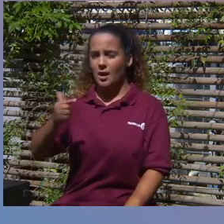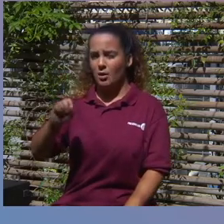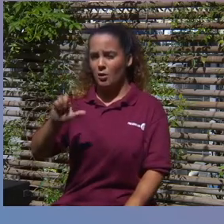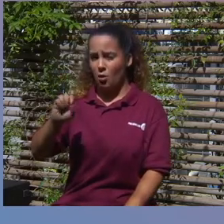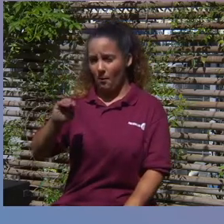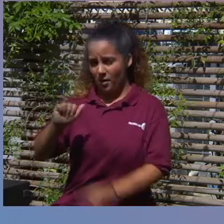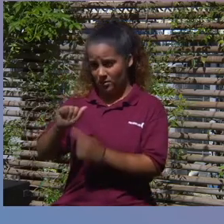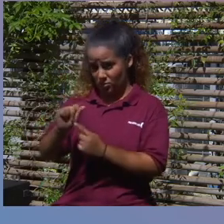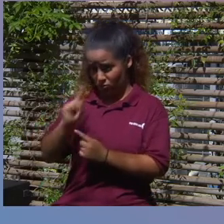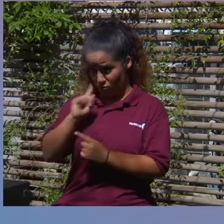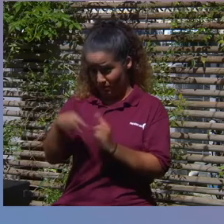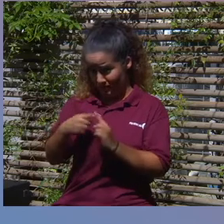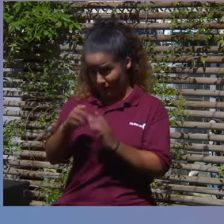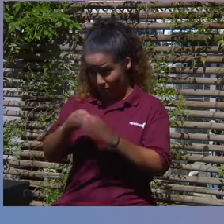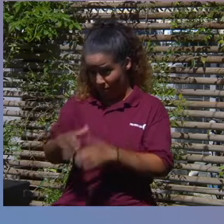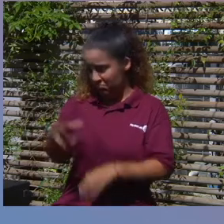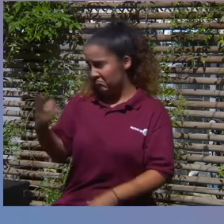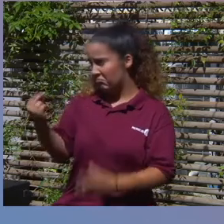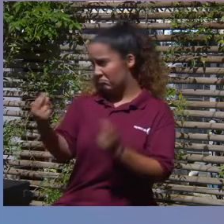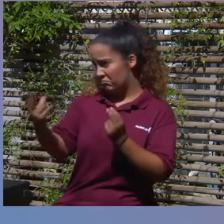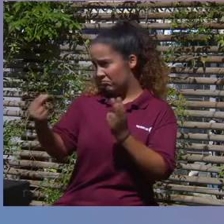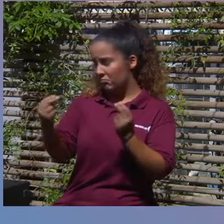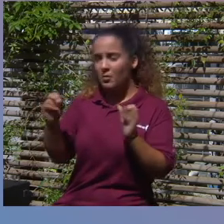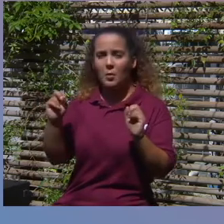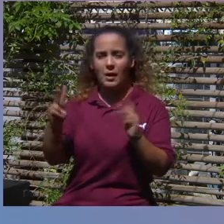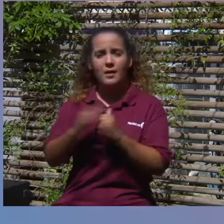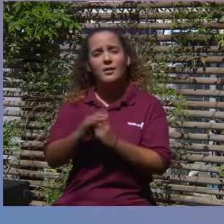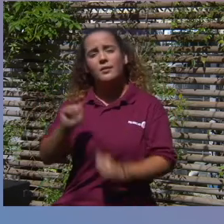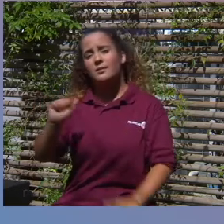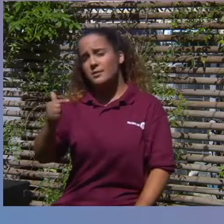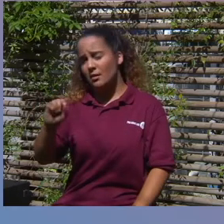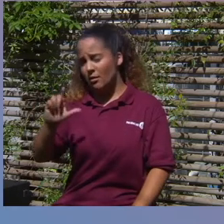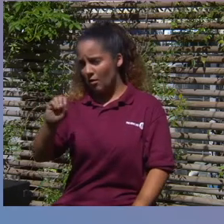Have any of you even heard of it? No. Tagloma is,